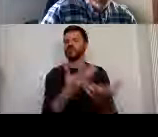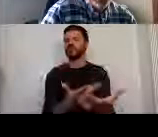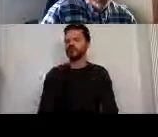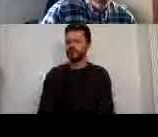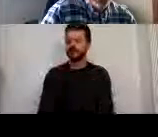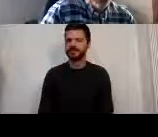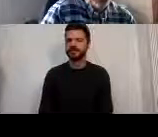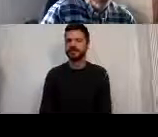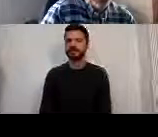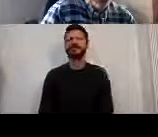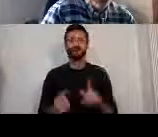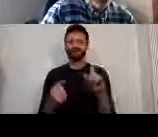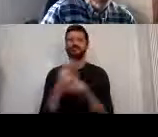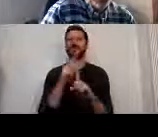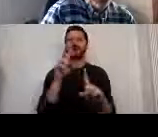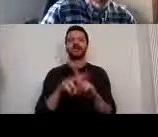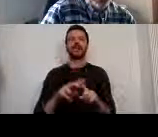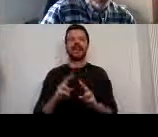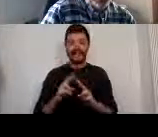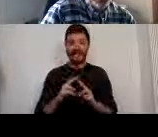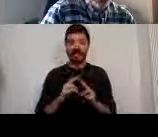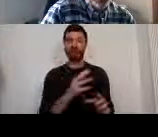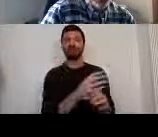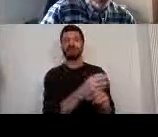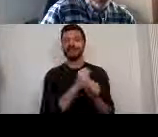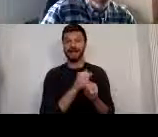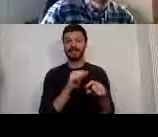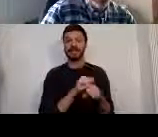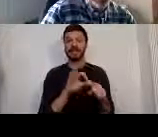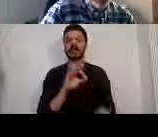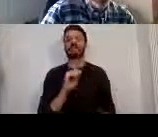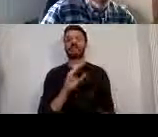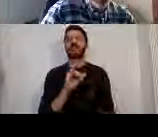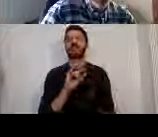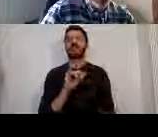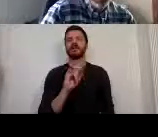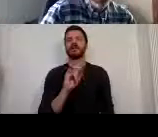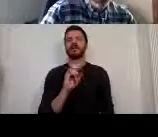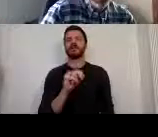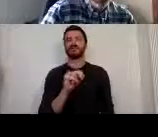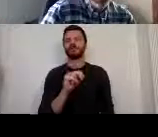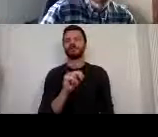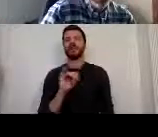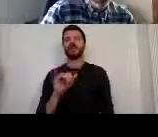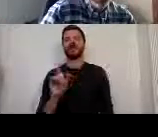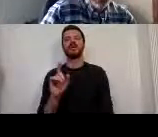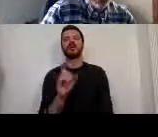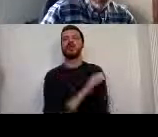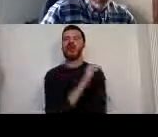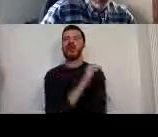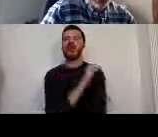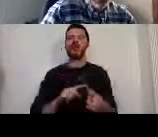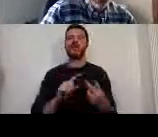randomly assign clinics to either receive practice facilitation or not, where they're really a clinic and workflow kind of focused